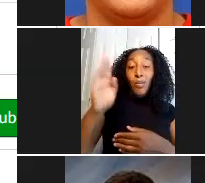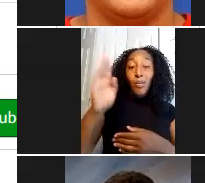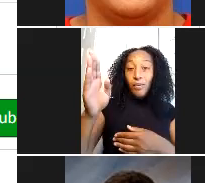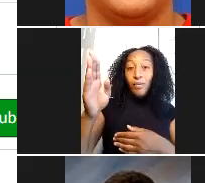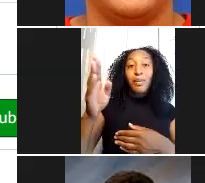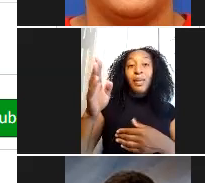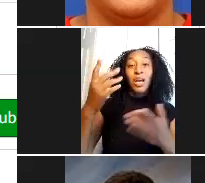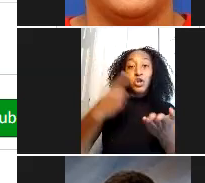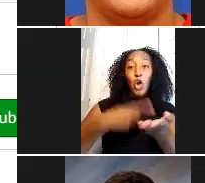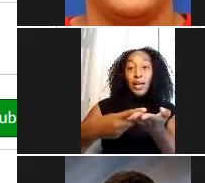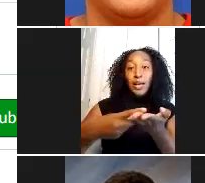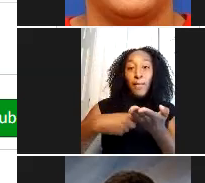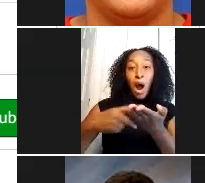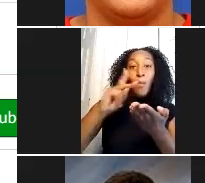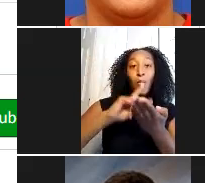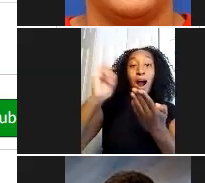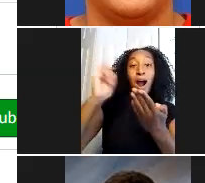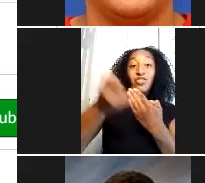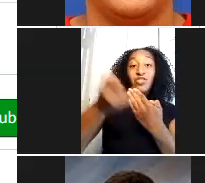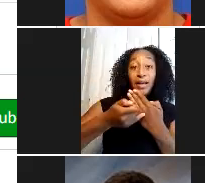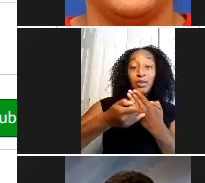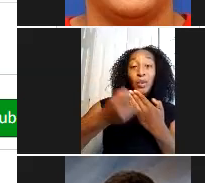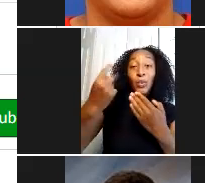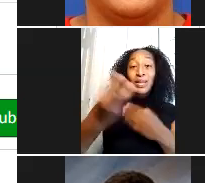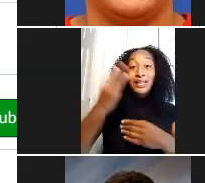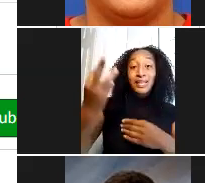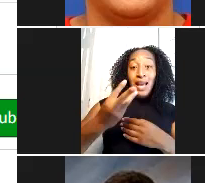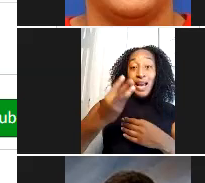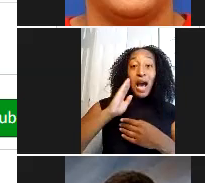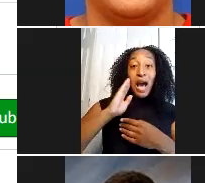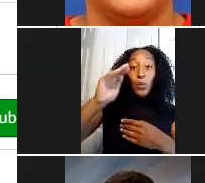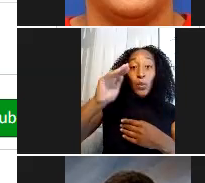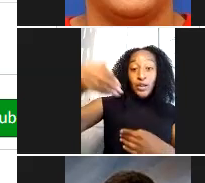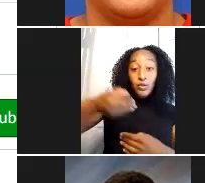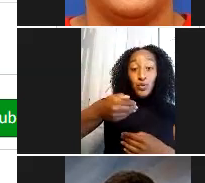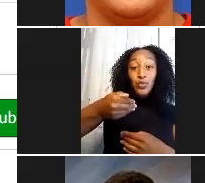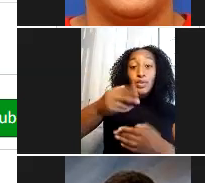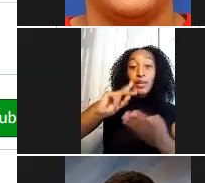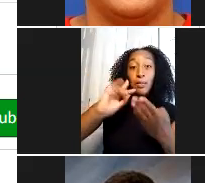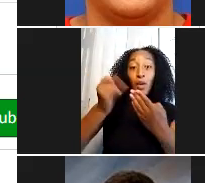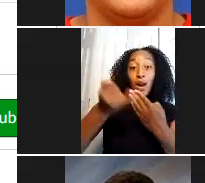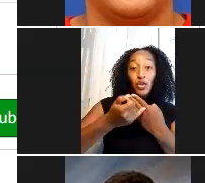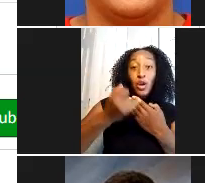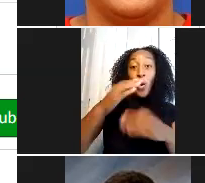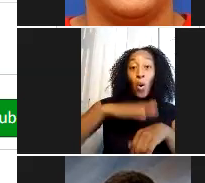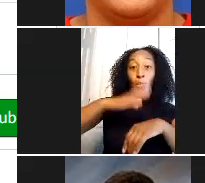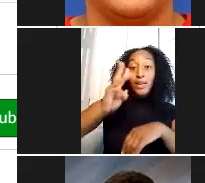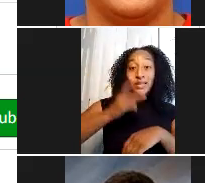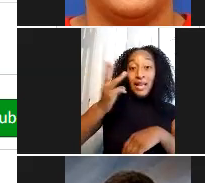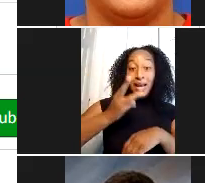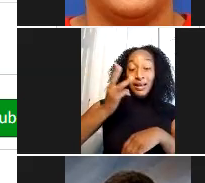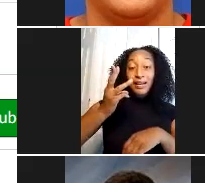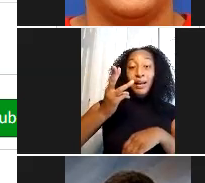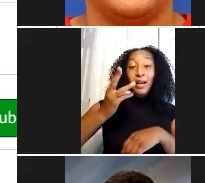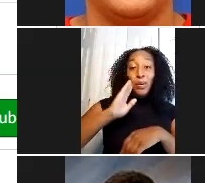on Wednesday. I'll give an introduction to the project then. So we'll just kind of put that on the back burner